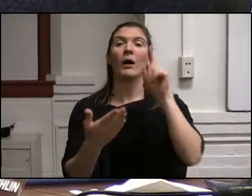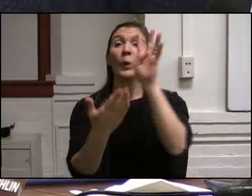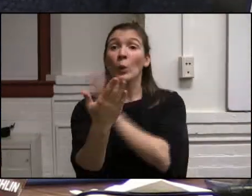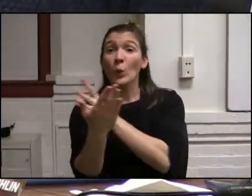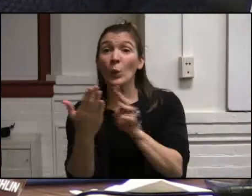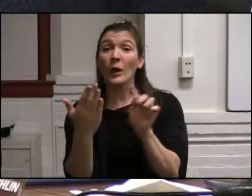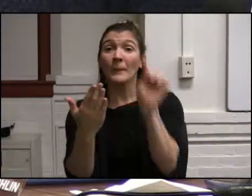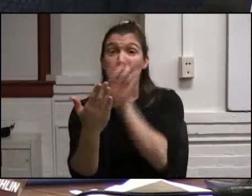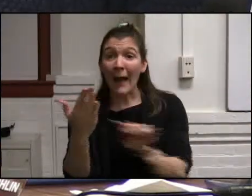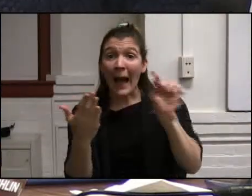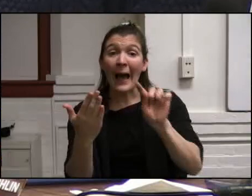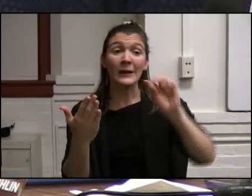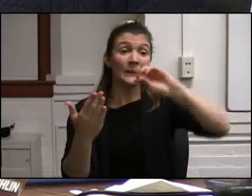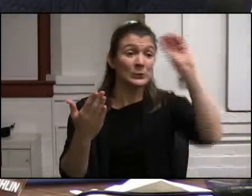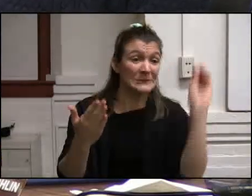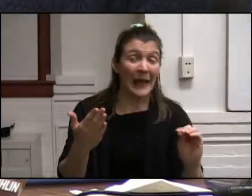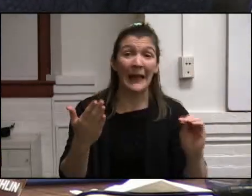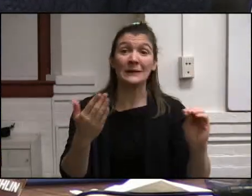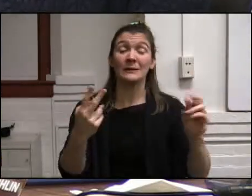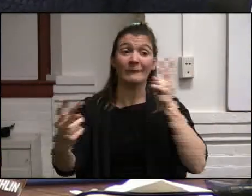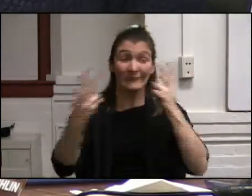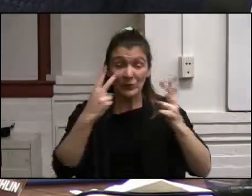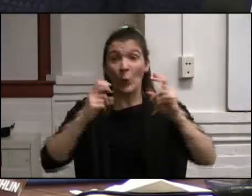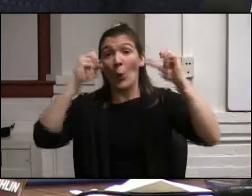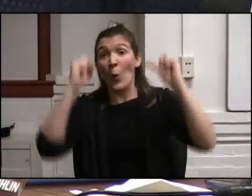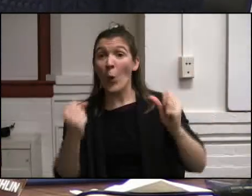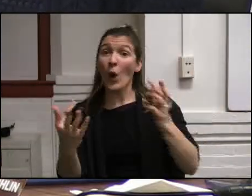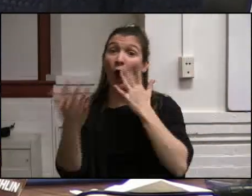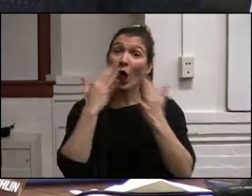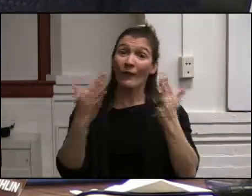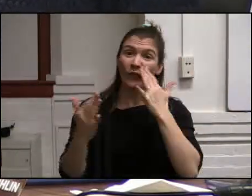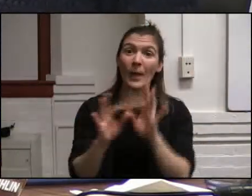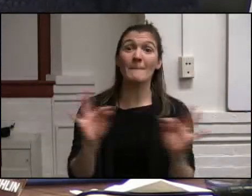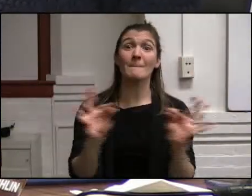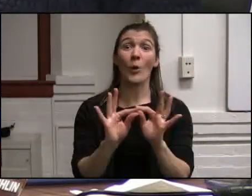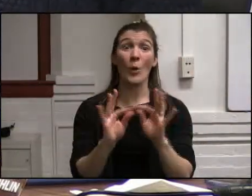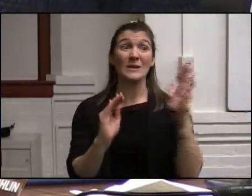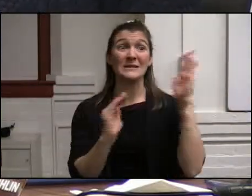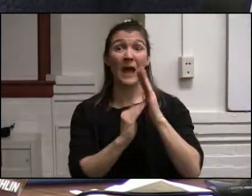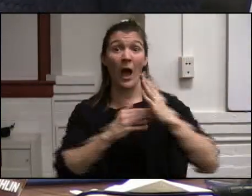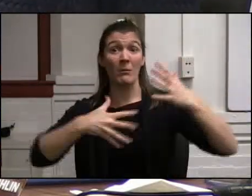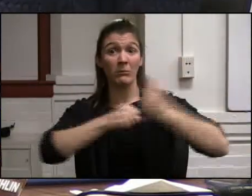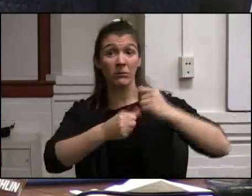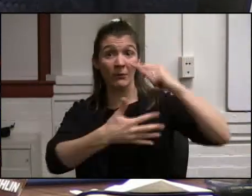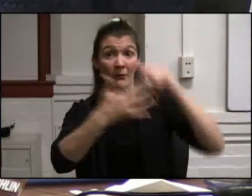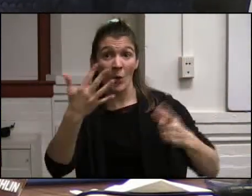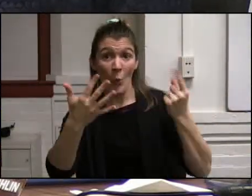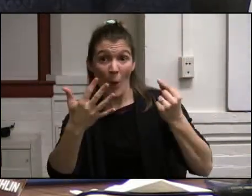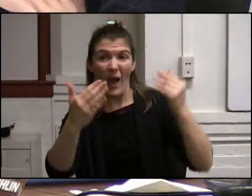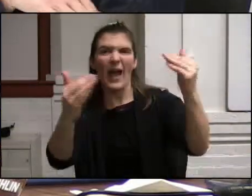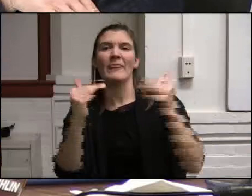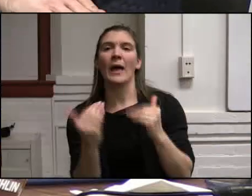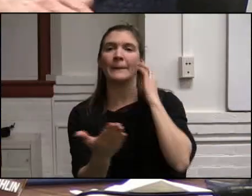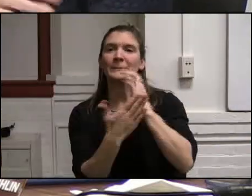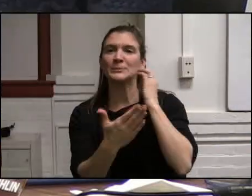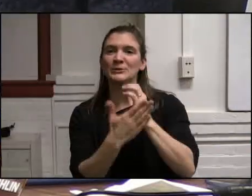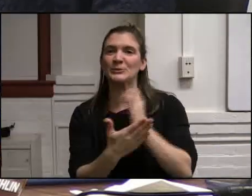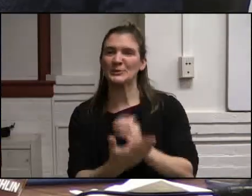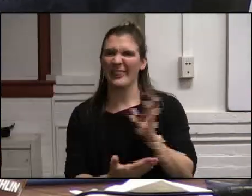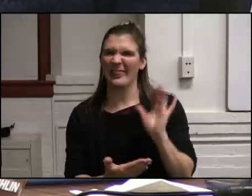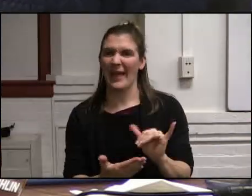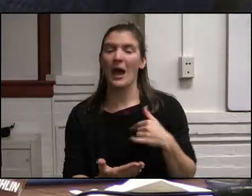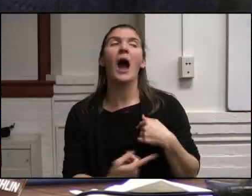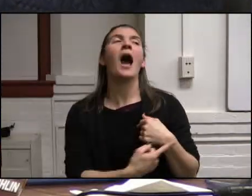glance, graphically, the most important information about the budget. And what we advised you before